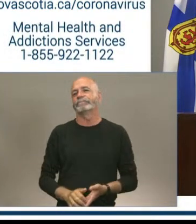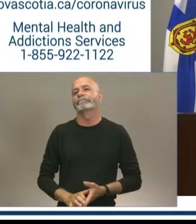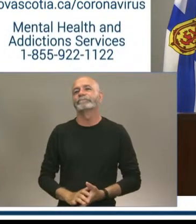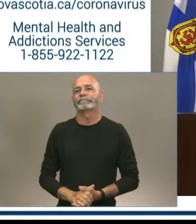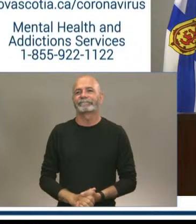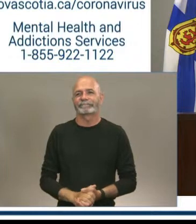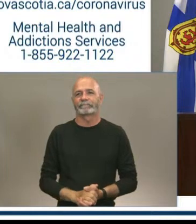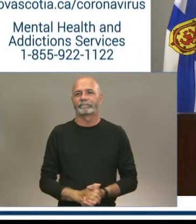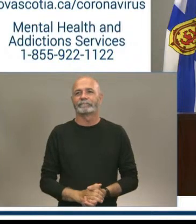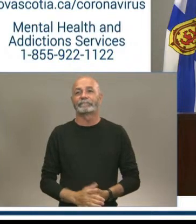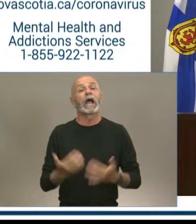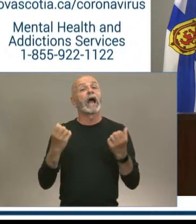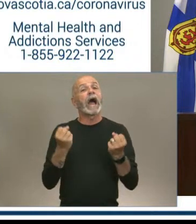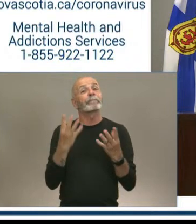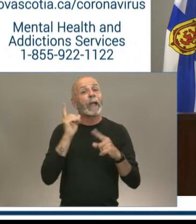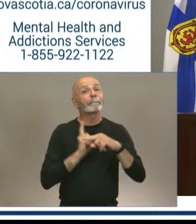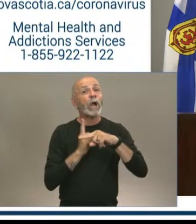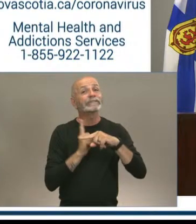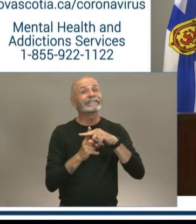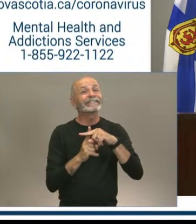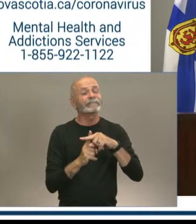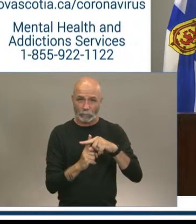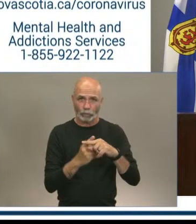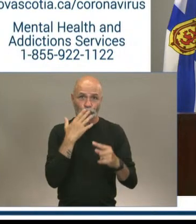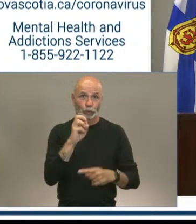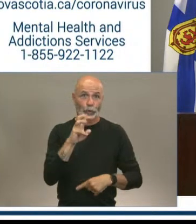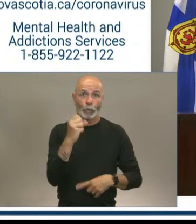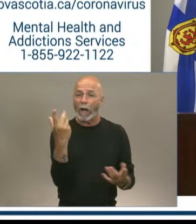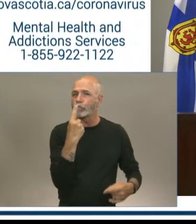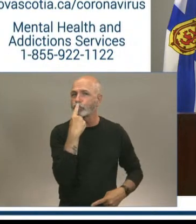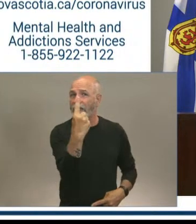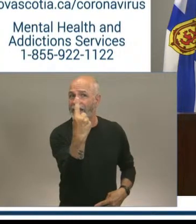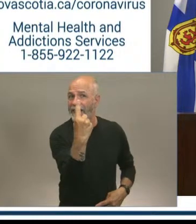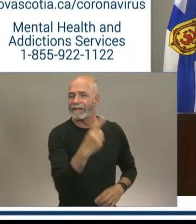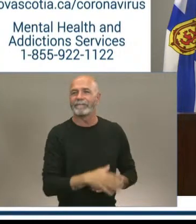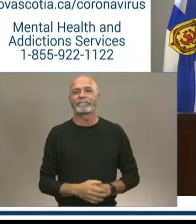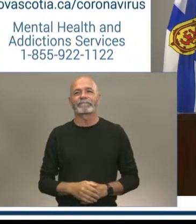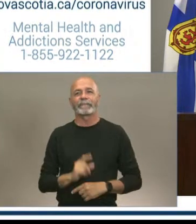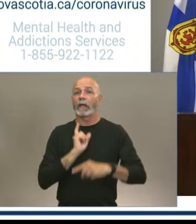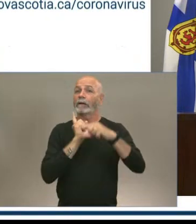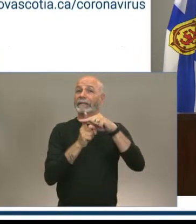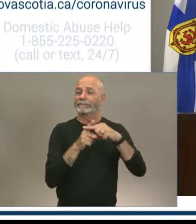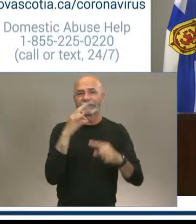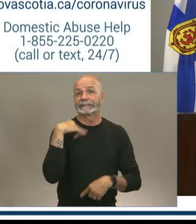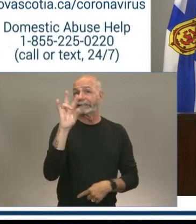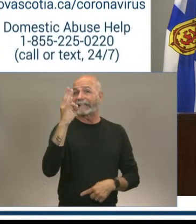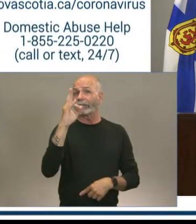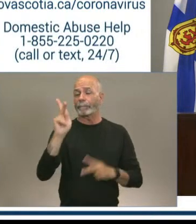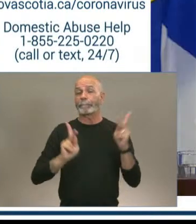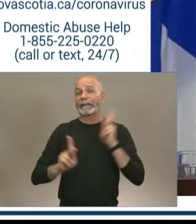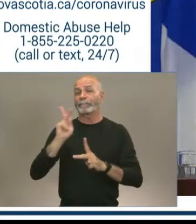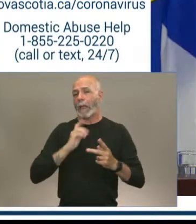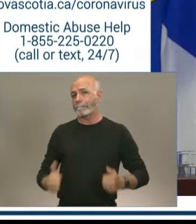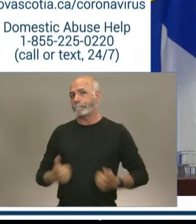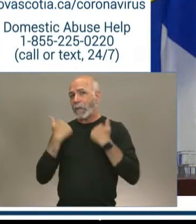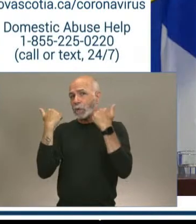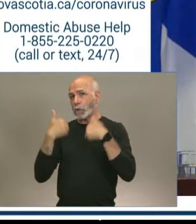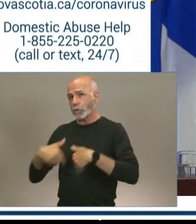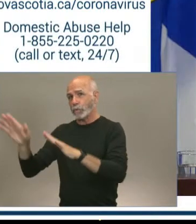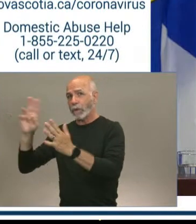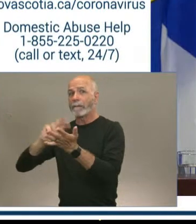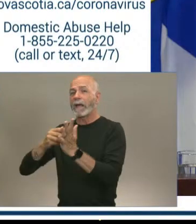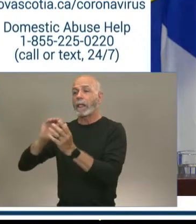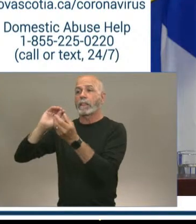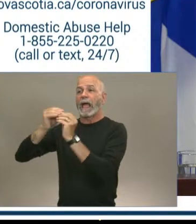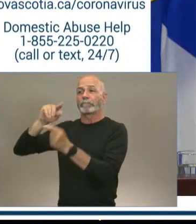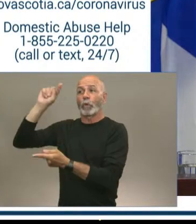one case of COVID-19 and 7 recoveries. And that's a number of days in a row with single digits. We had a couple